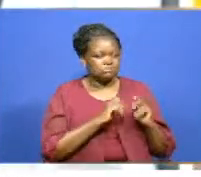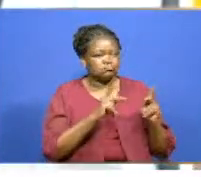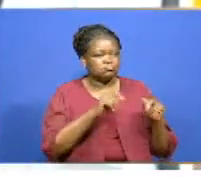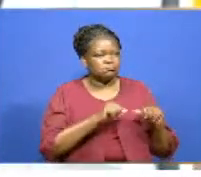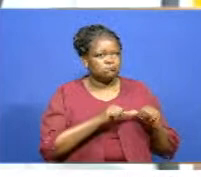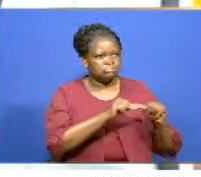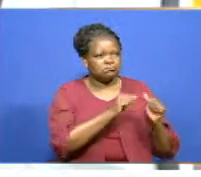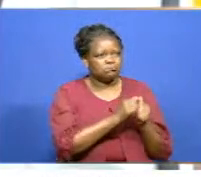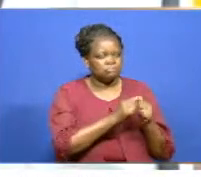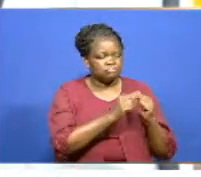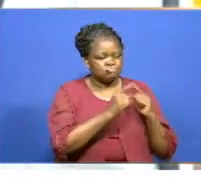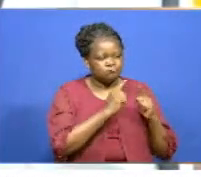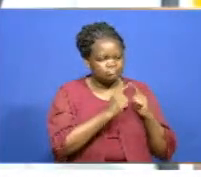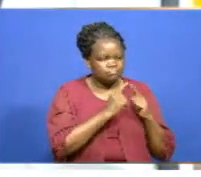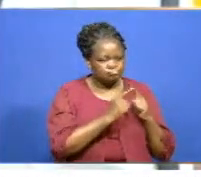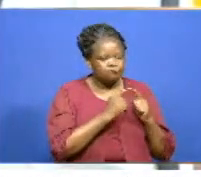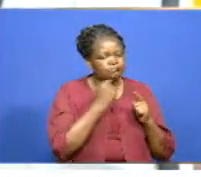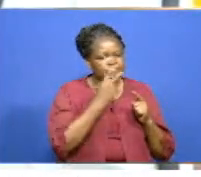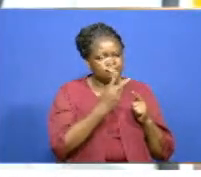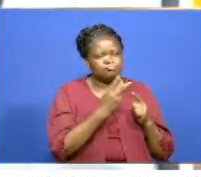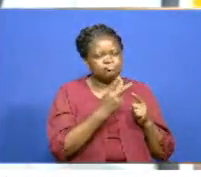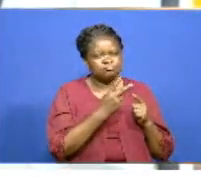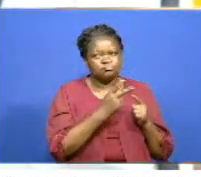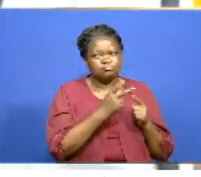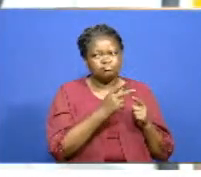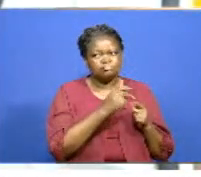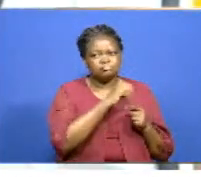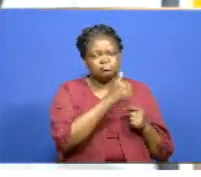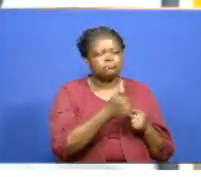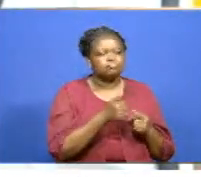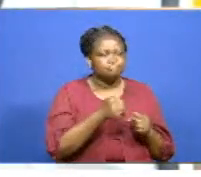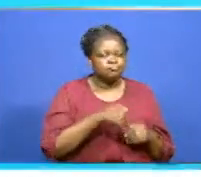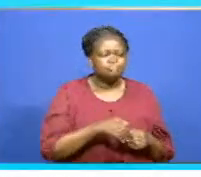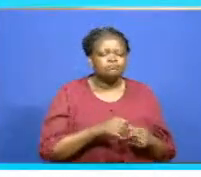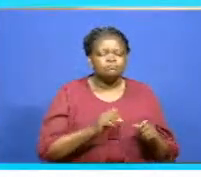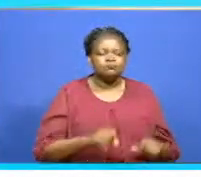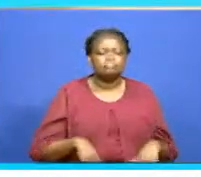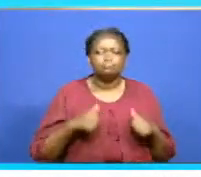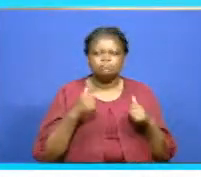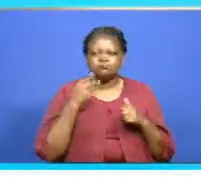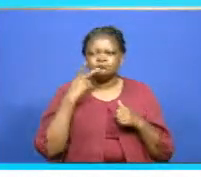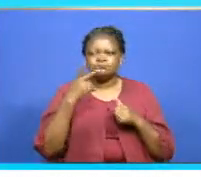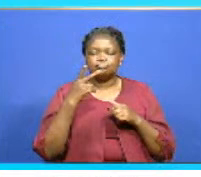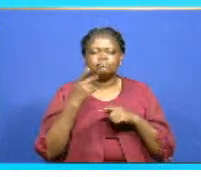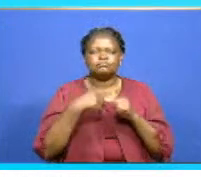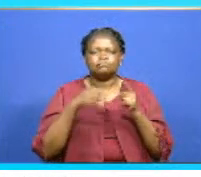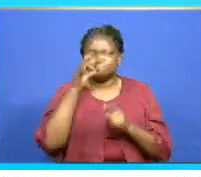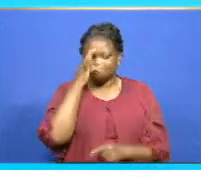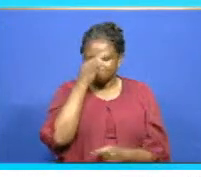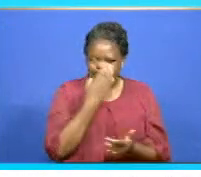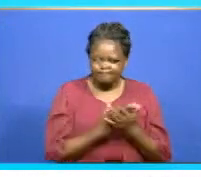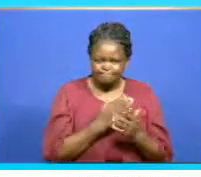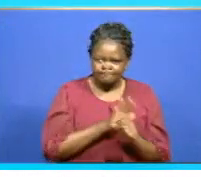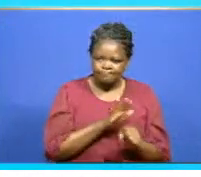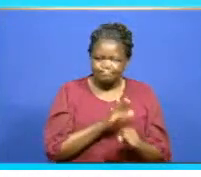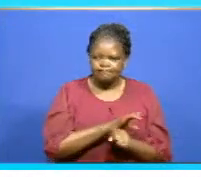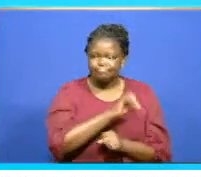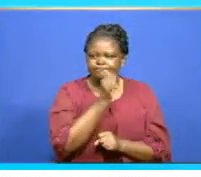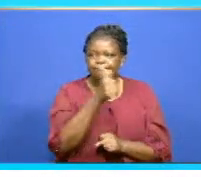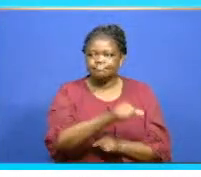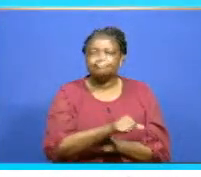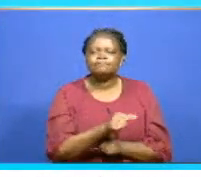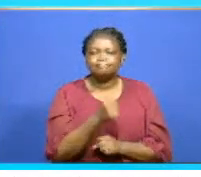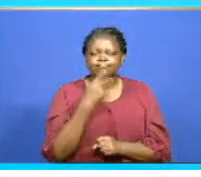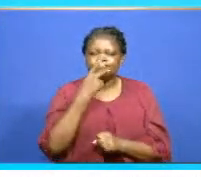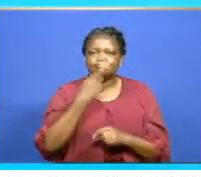with this conversation. I see Weldon Kirui, you're following live. Maina Wanyeri, you're watching from Nyeri. Thank you so much. Collins Kepkemoi Kirui,